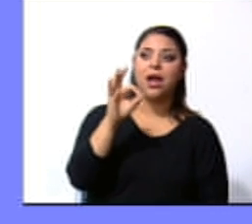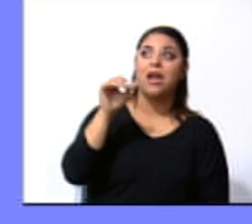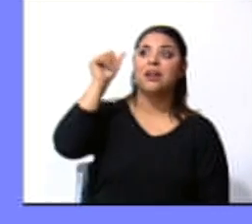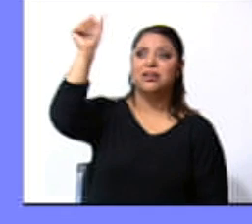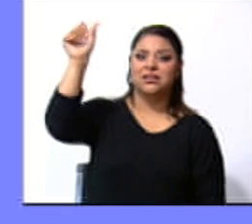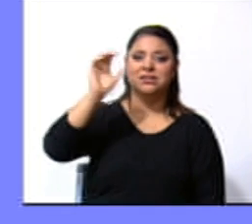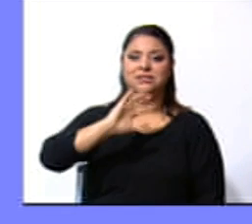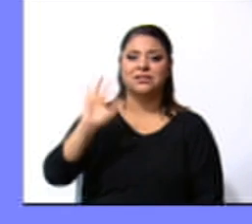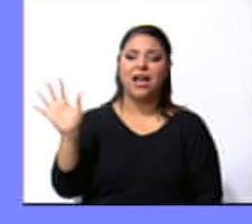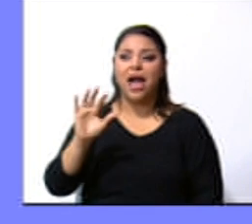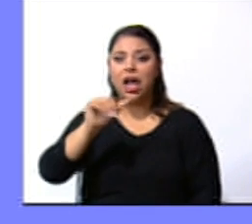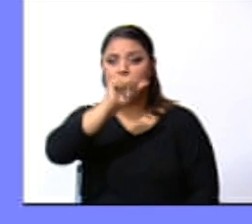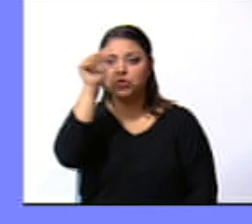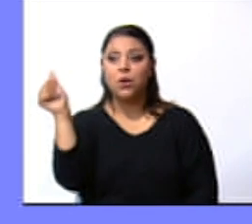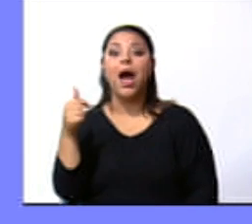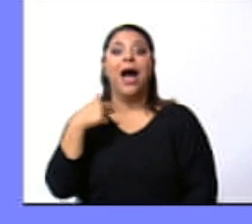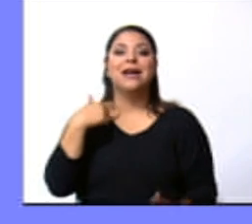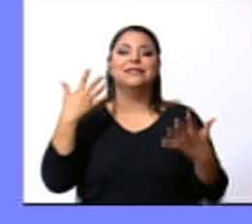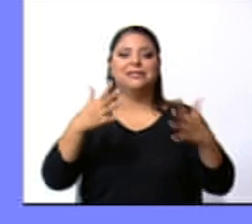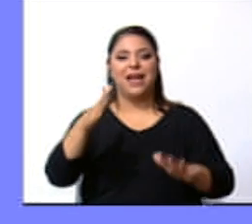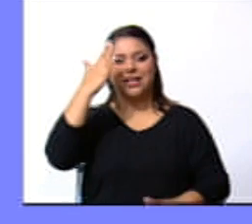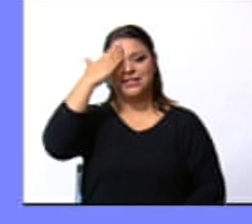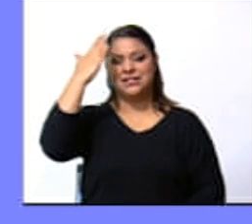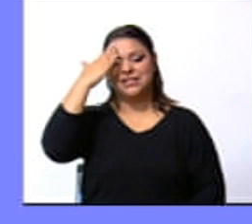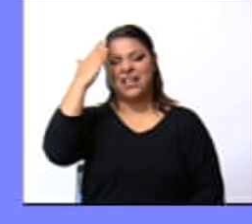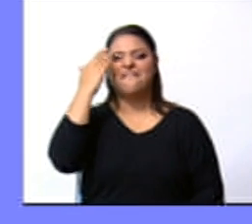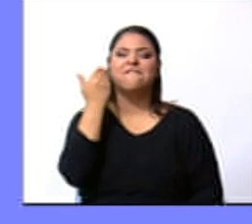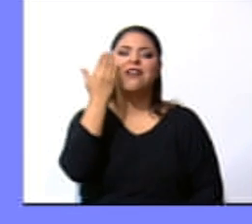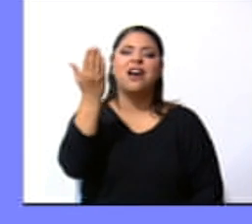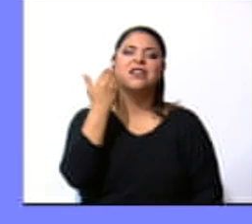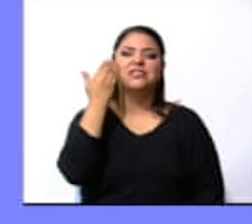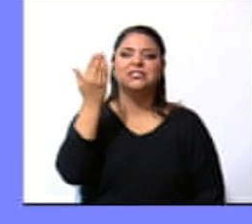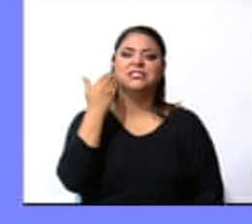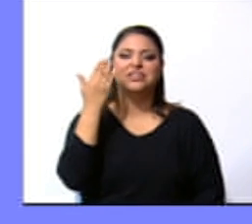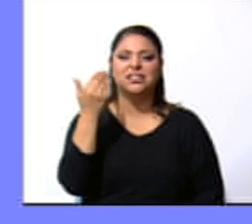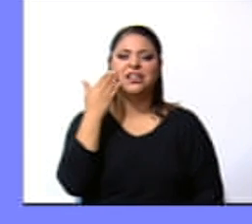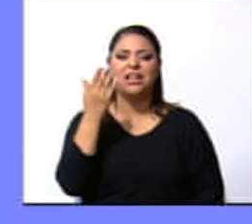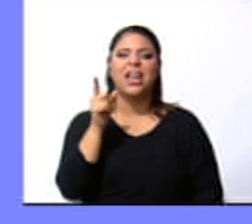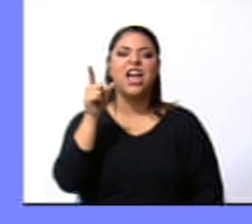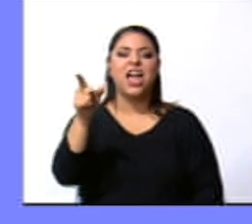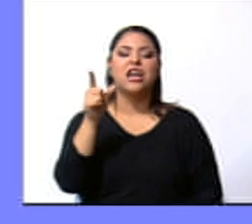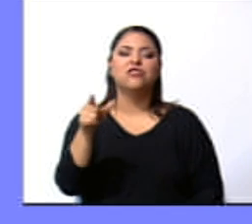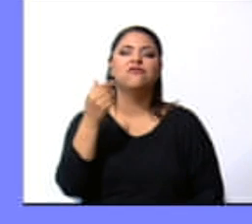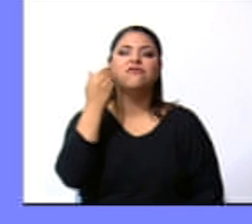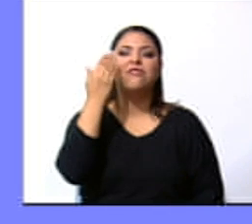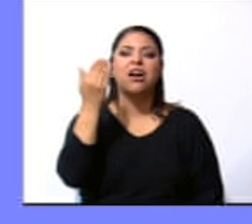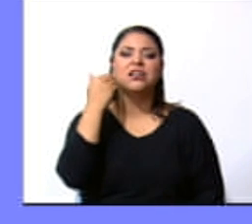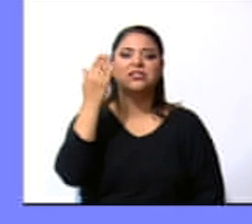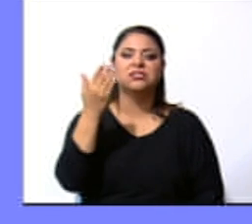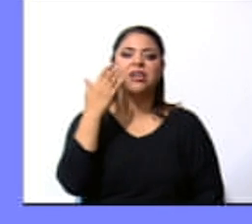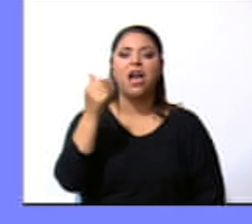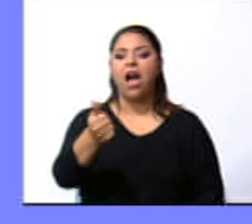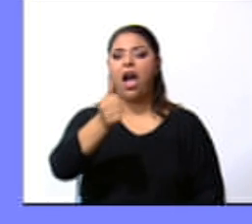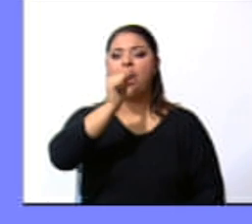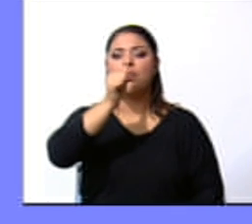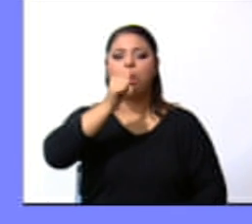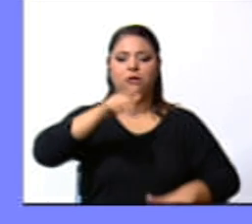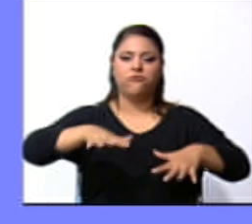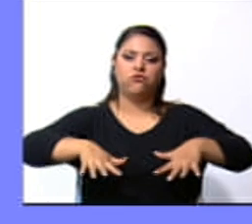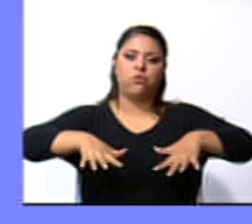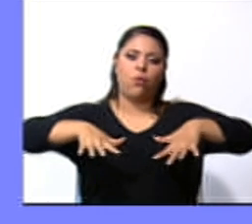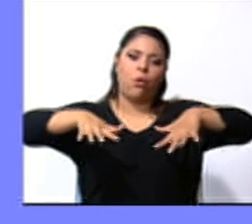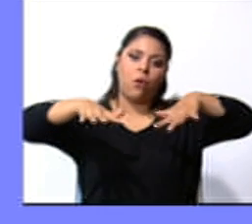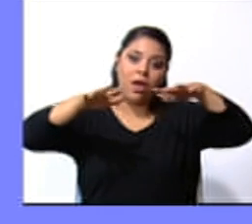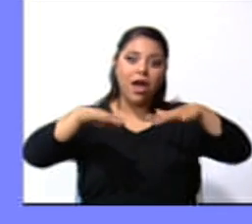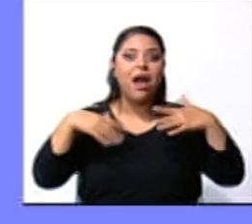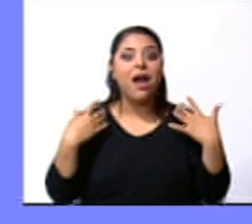I know this natural disaster. It's pretty easy. It's pretty easy. It's a flood. Okay,